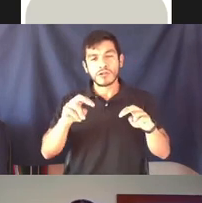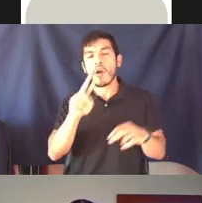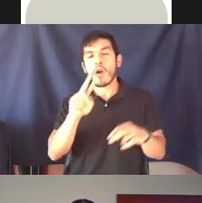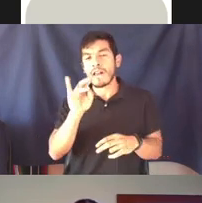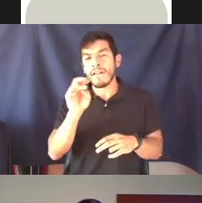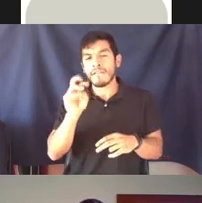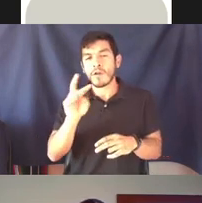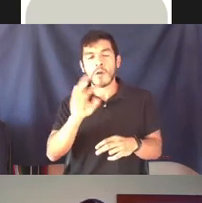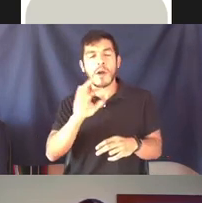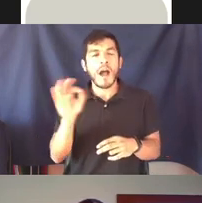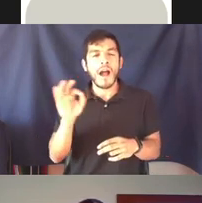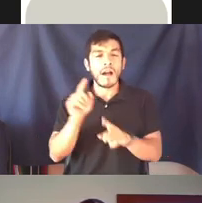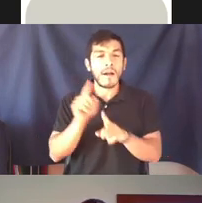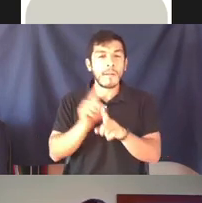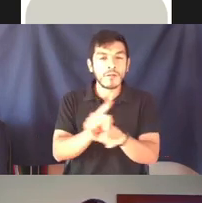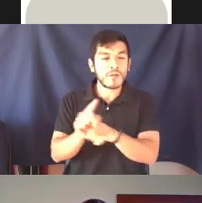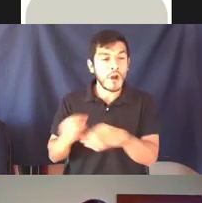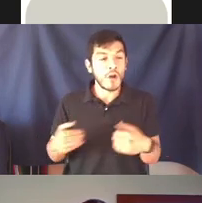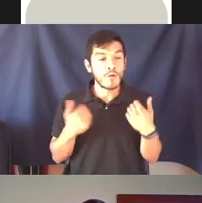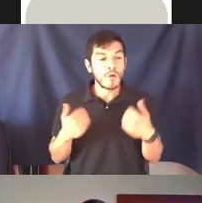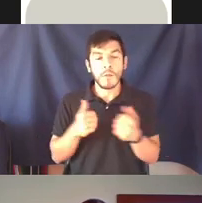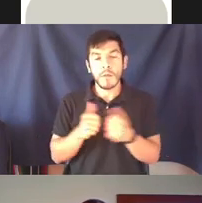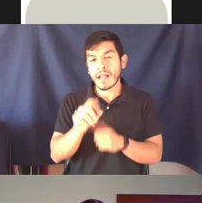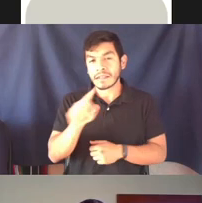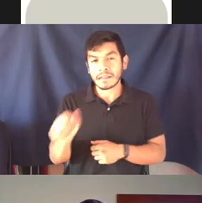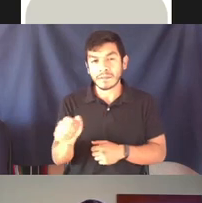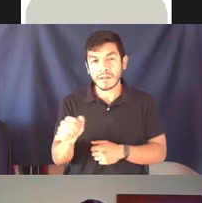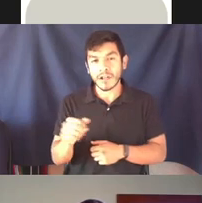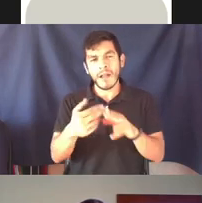that. The citation there is in the bottom corner.